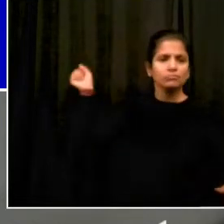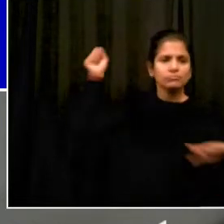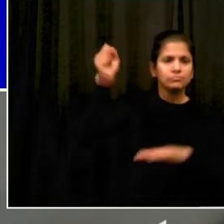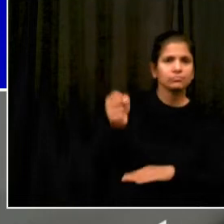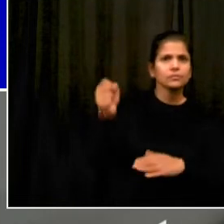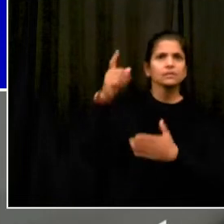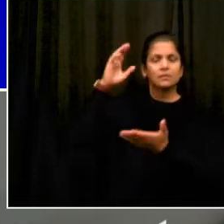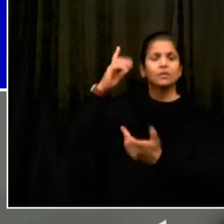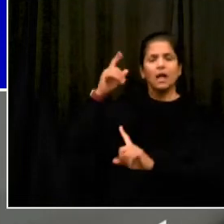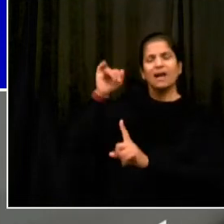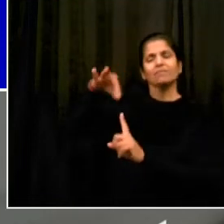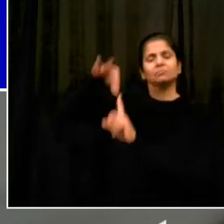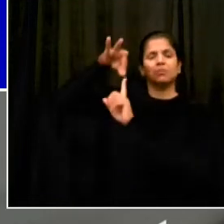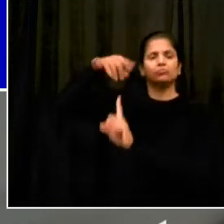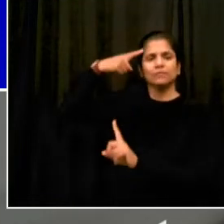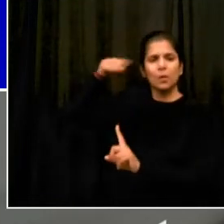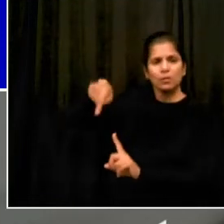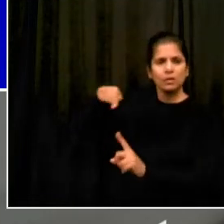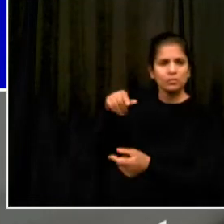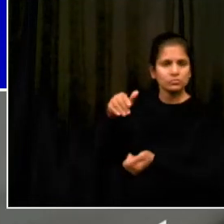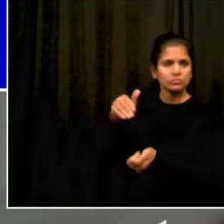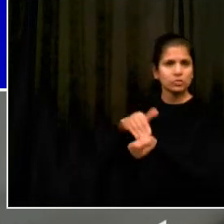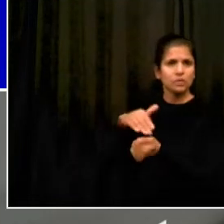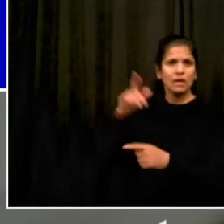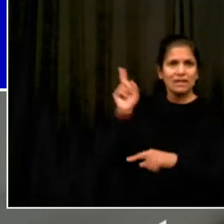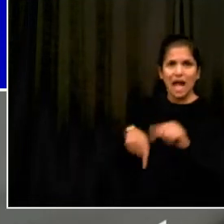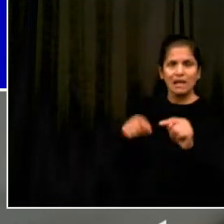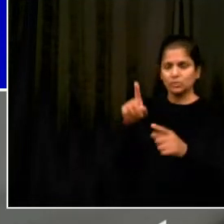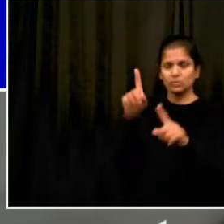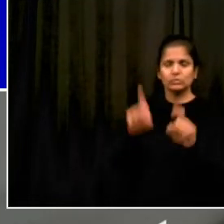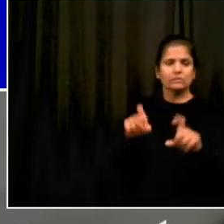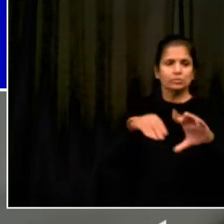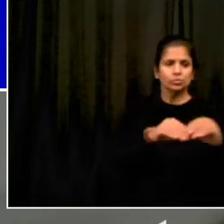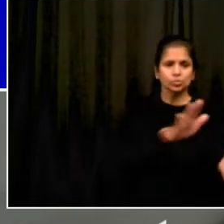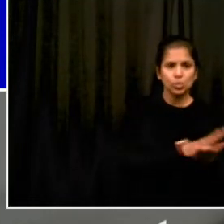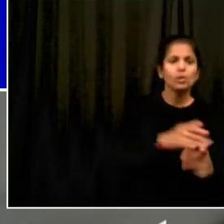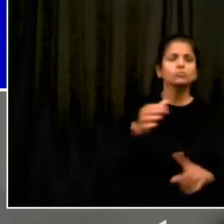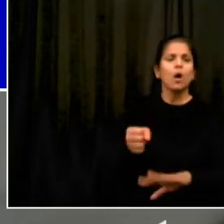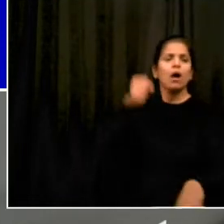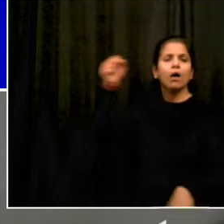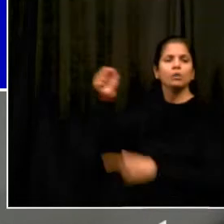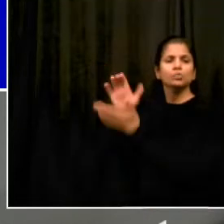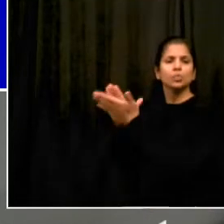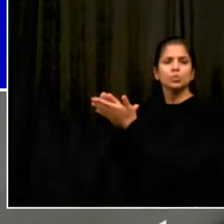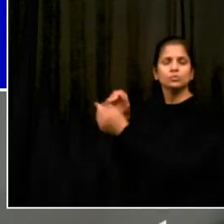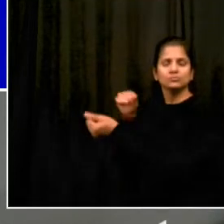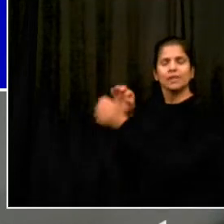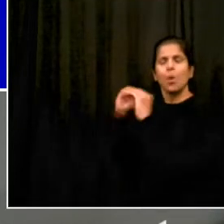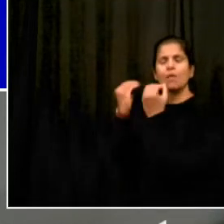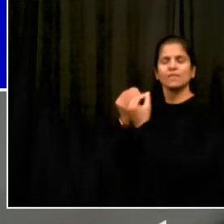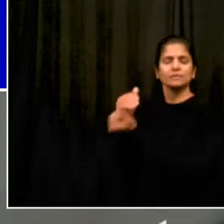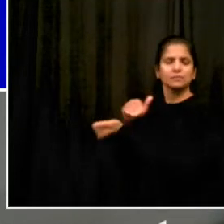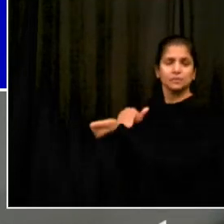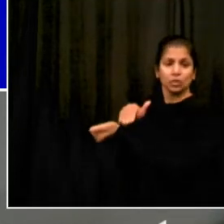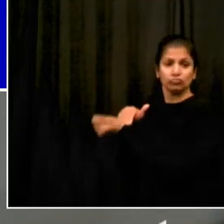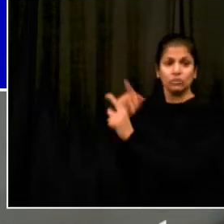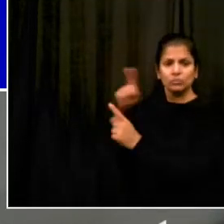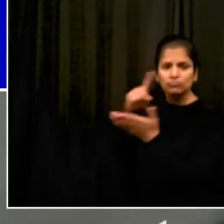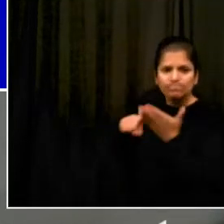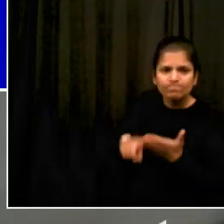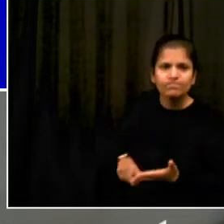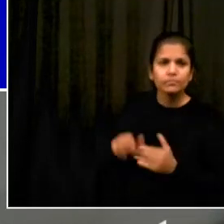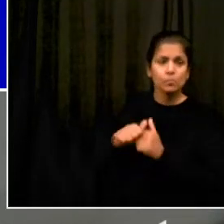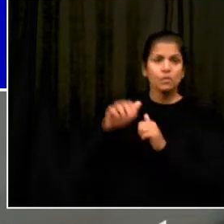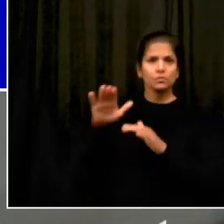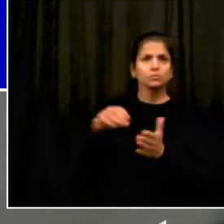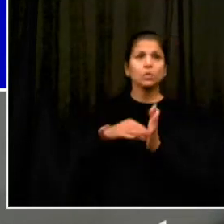But literally every single student who will be in person will need that. We'll get you the exact number,